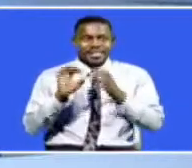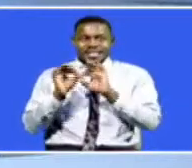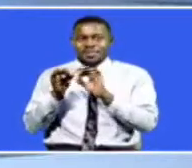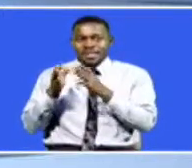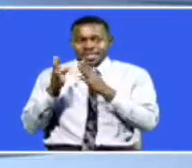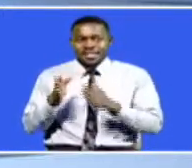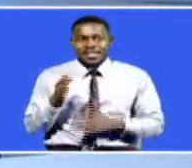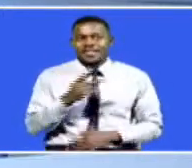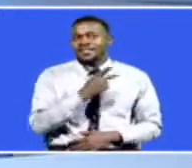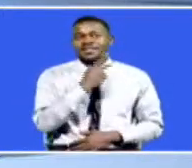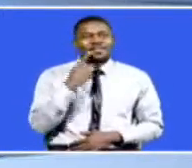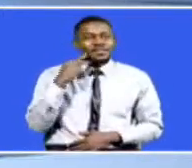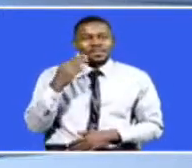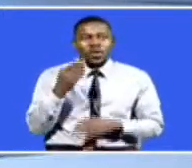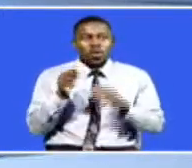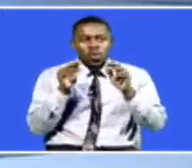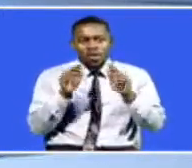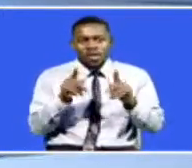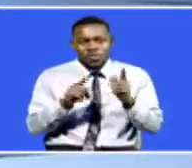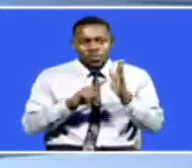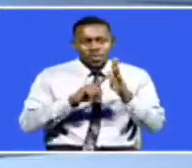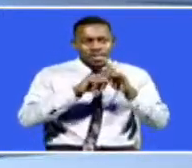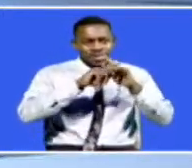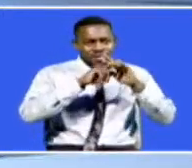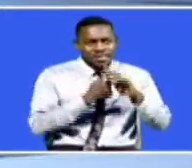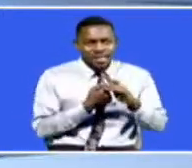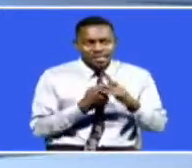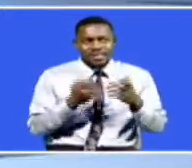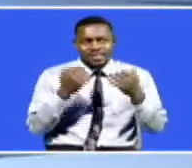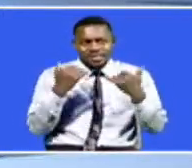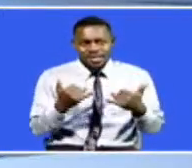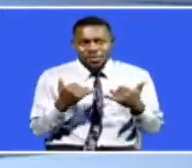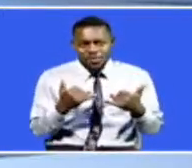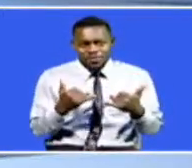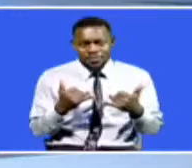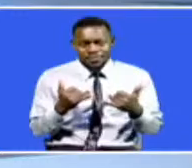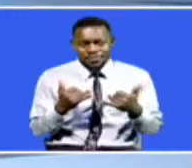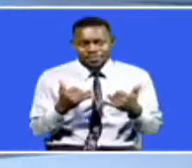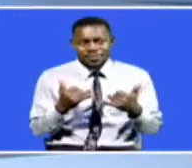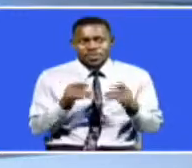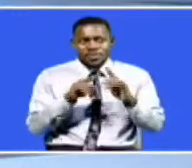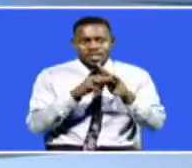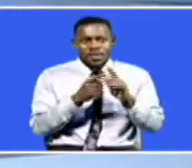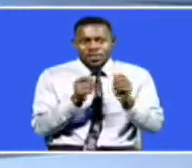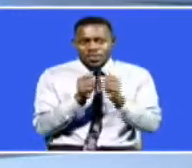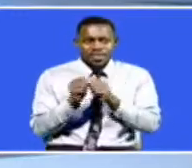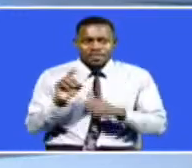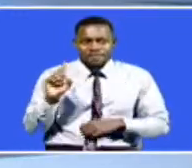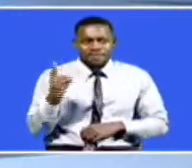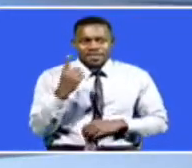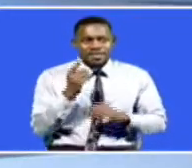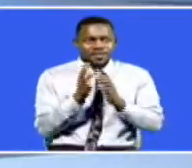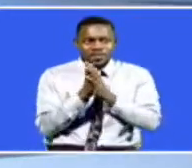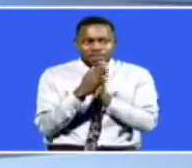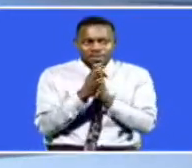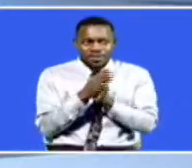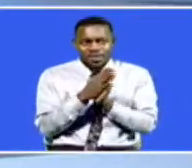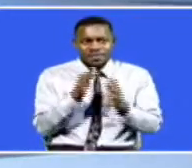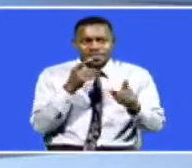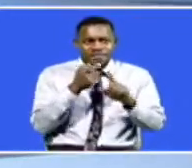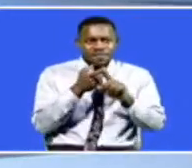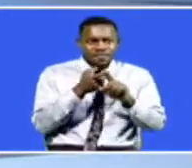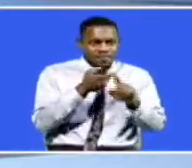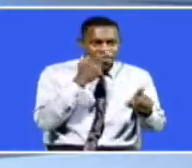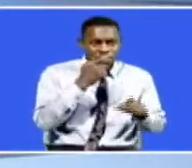Languages, Philip Omondi. Let's get this show on the expressway. We begin with a declaration from